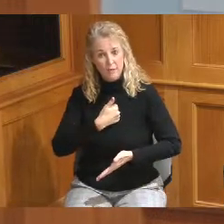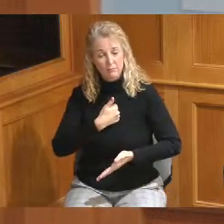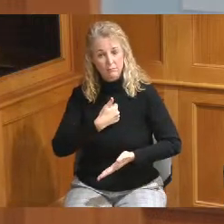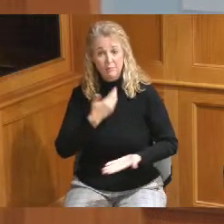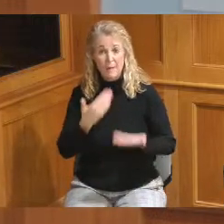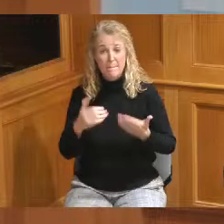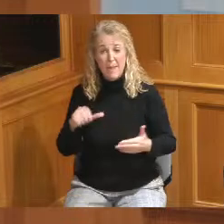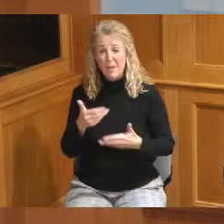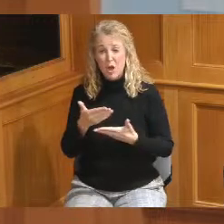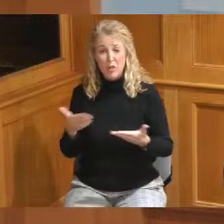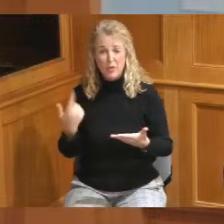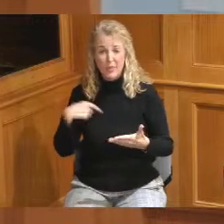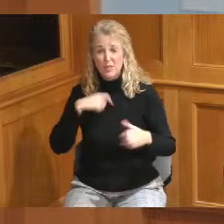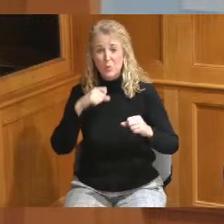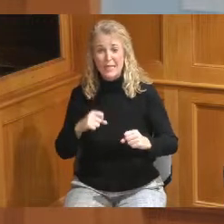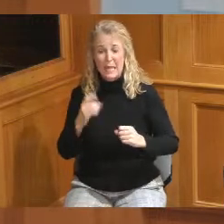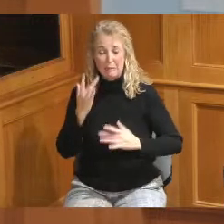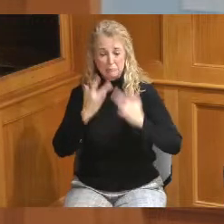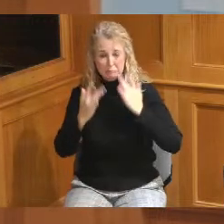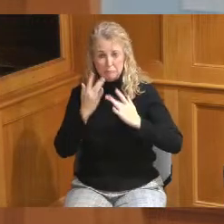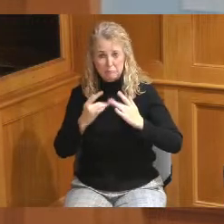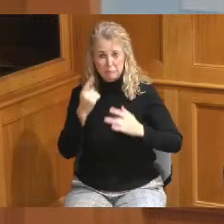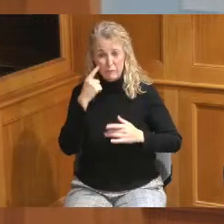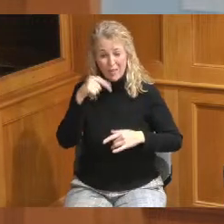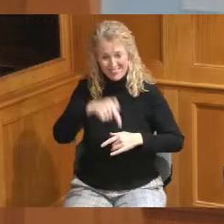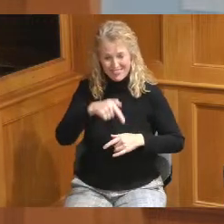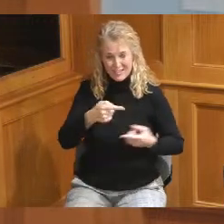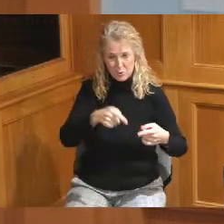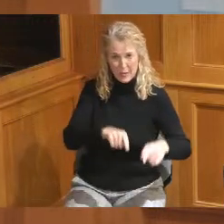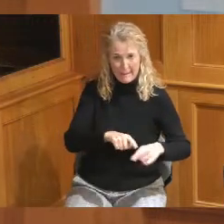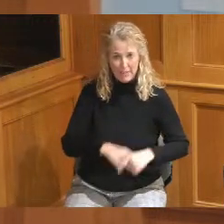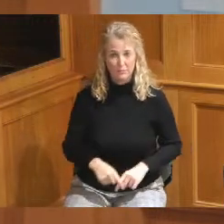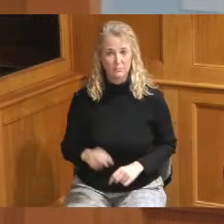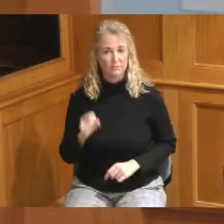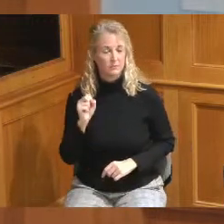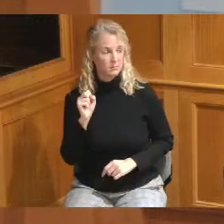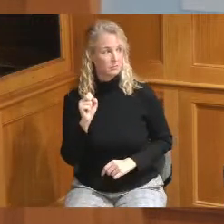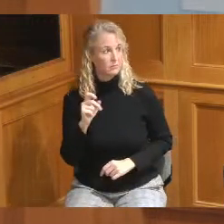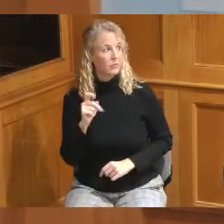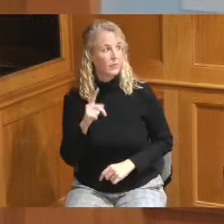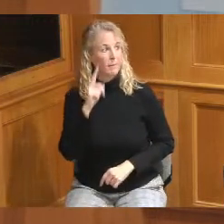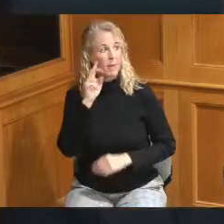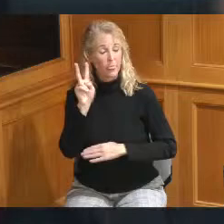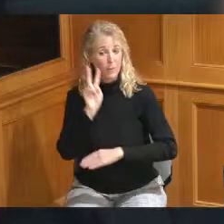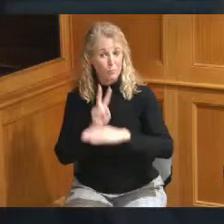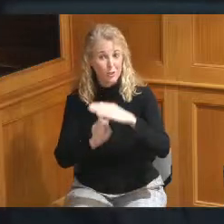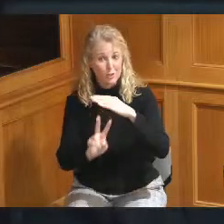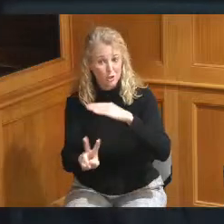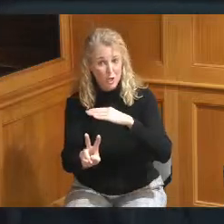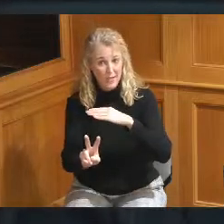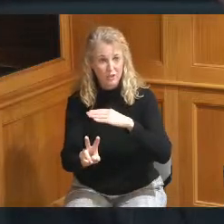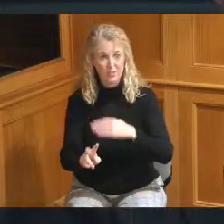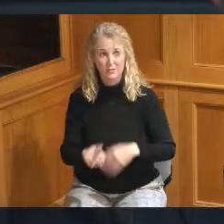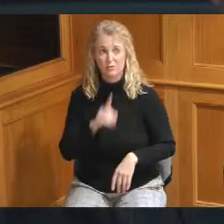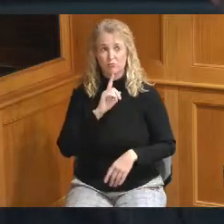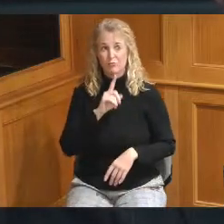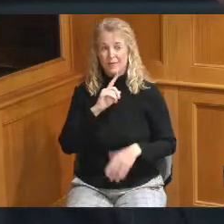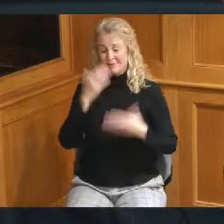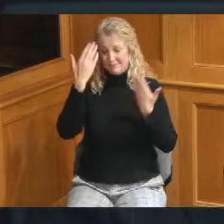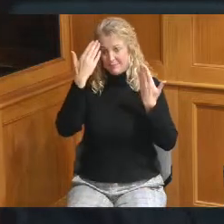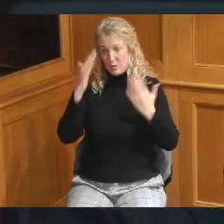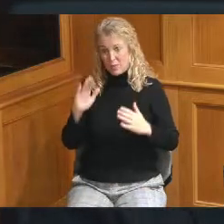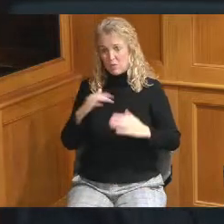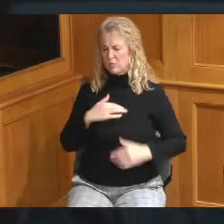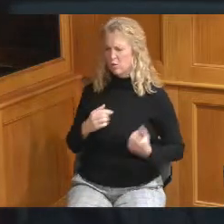less in other areas to make this happen. Okay, thank you. Yeah, the projections, we just don't know what the projections are going to be.